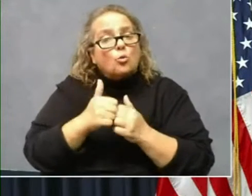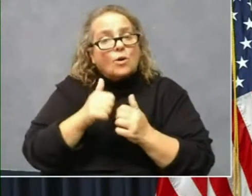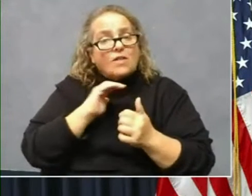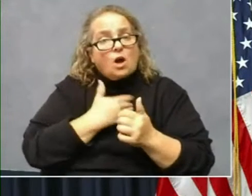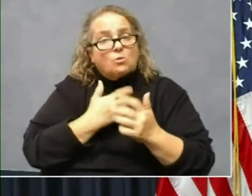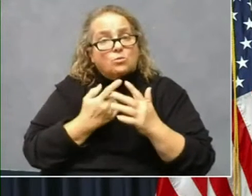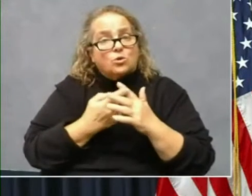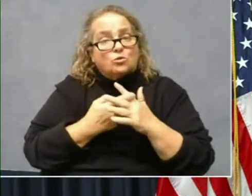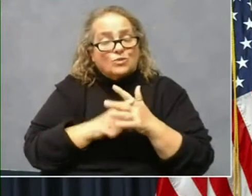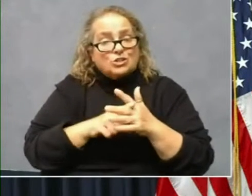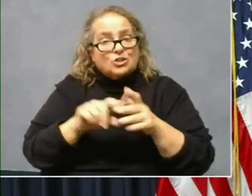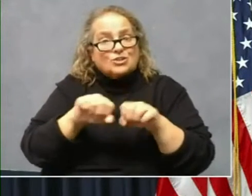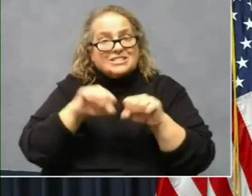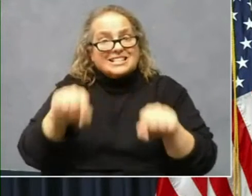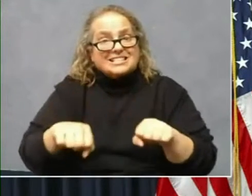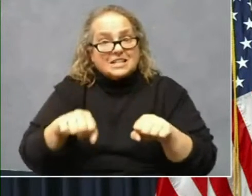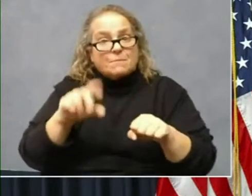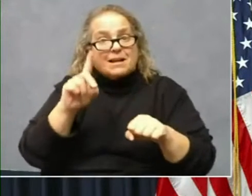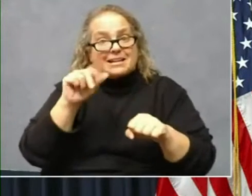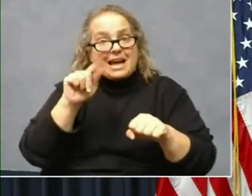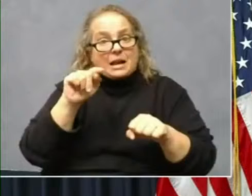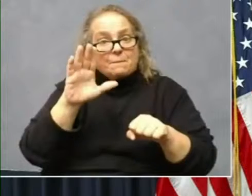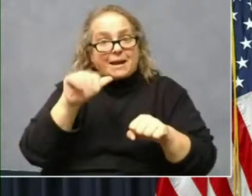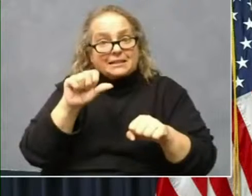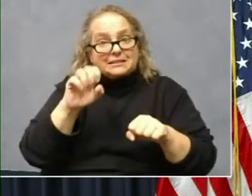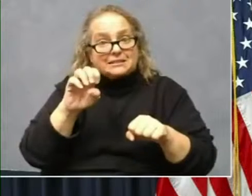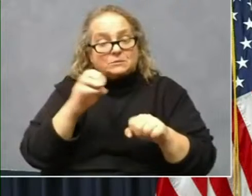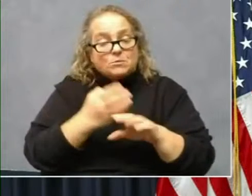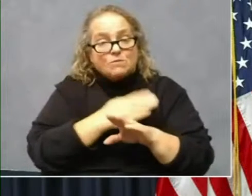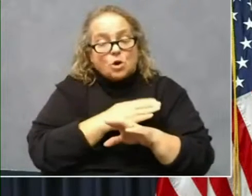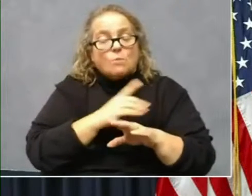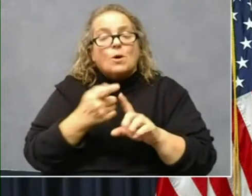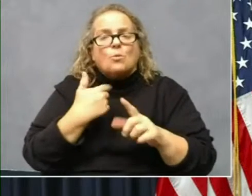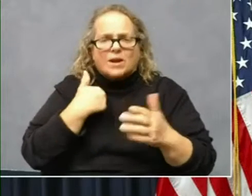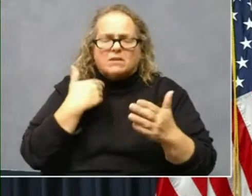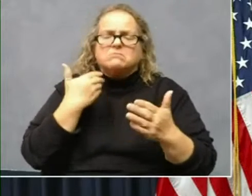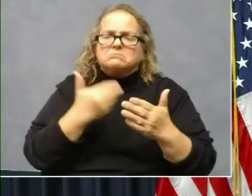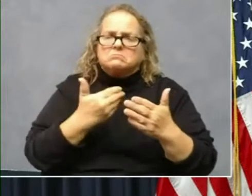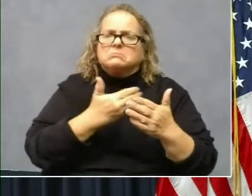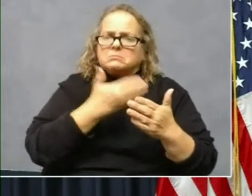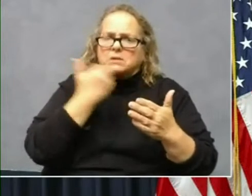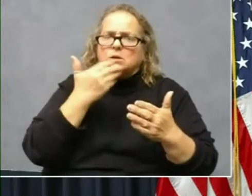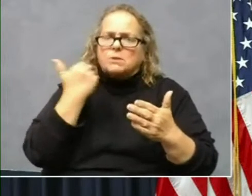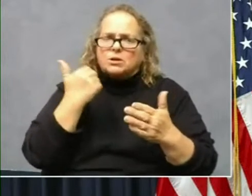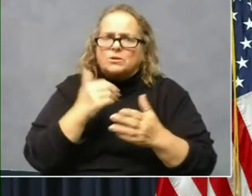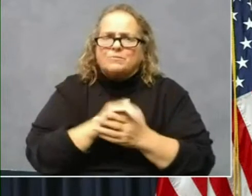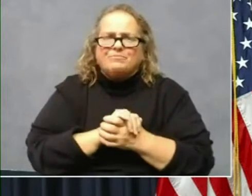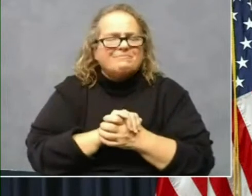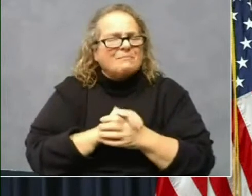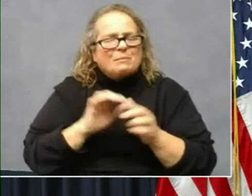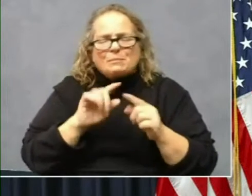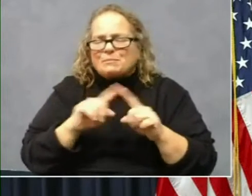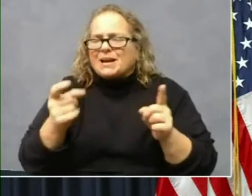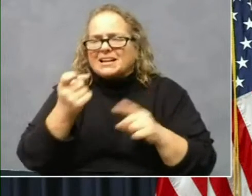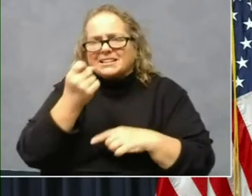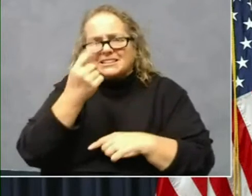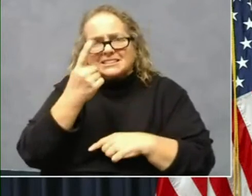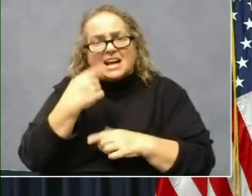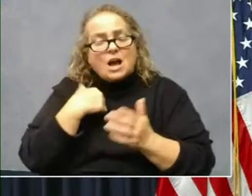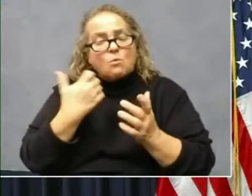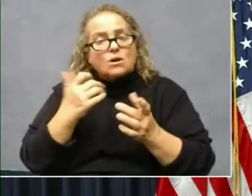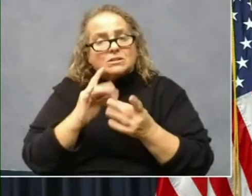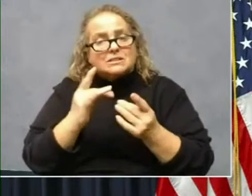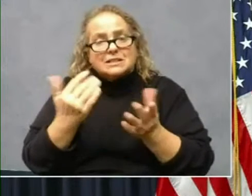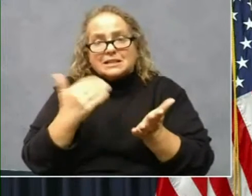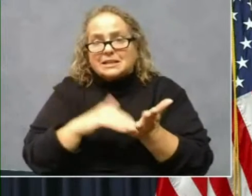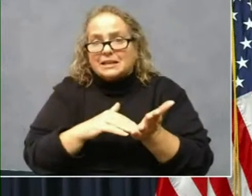it. But I do want to comment again on the narrative that's being pushed on contact tracing. The number one point